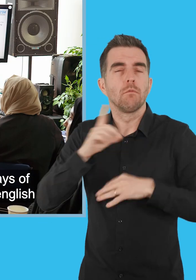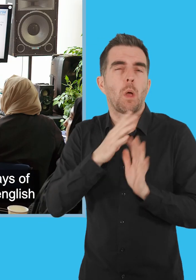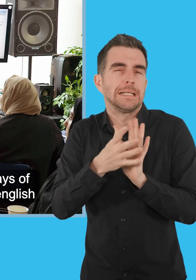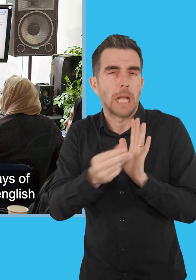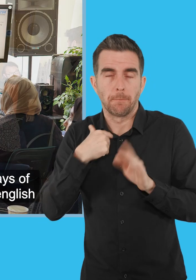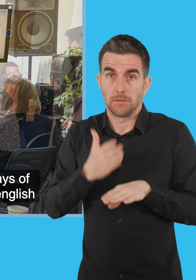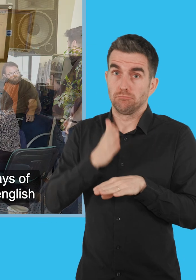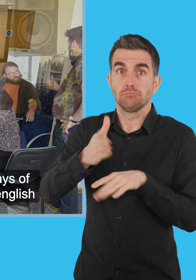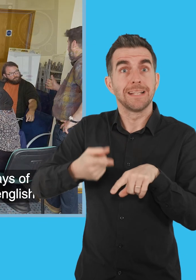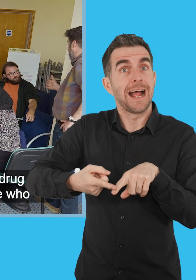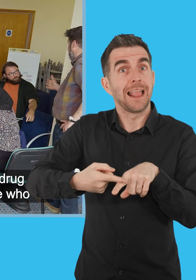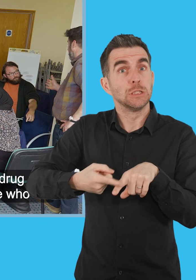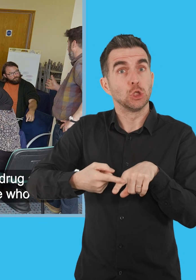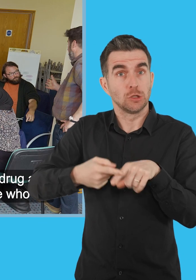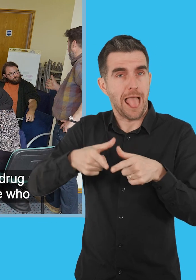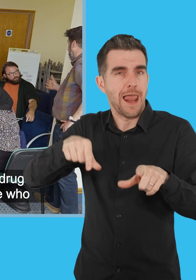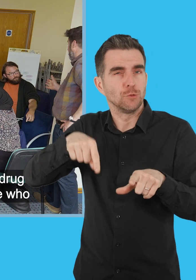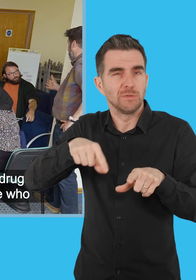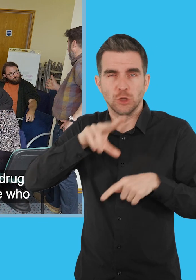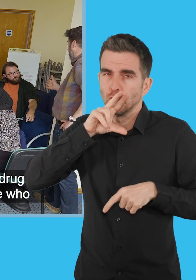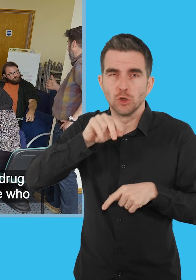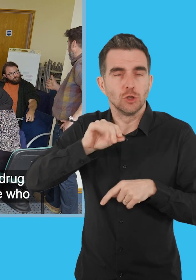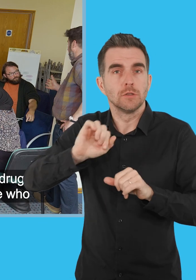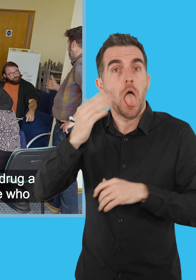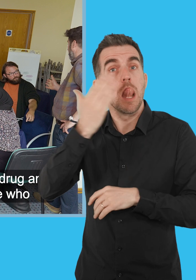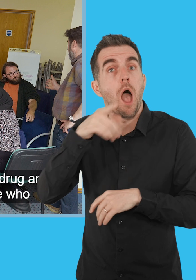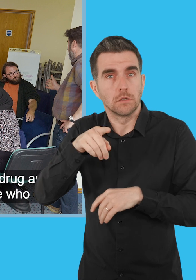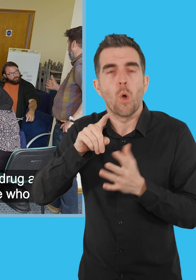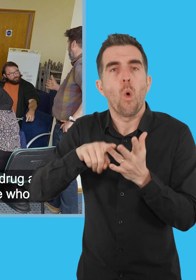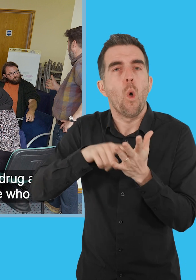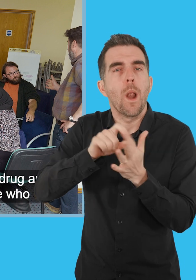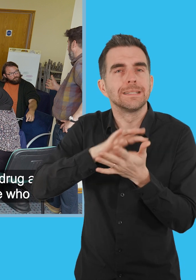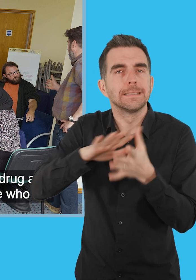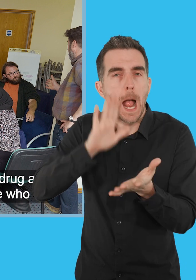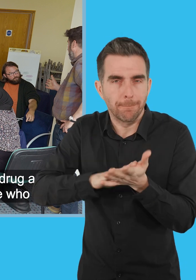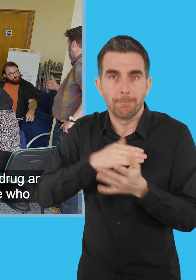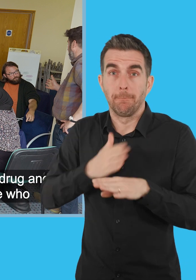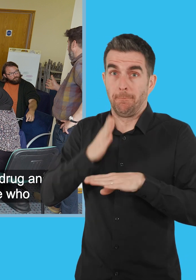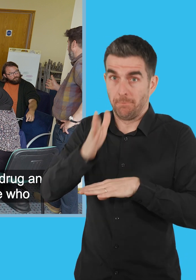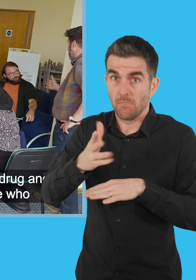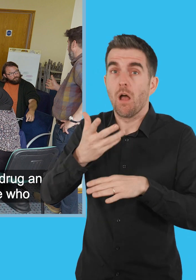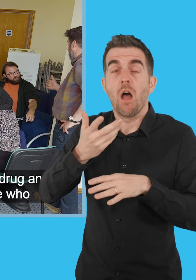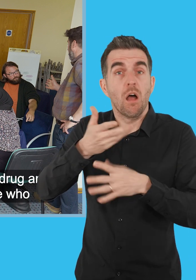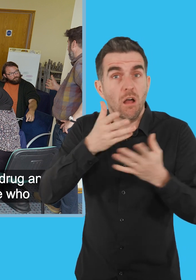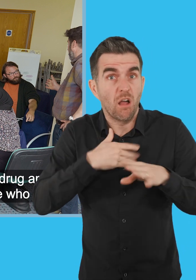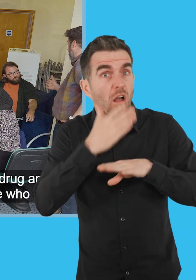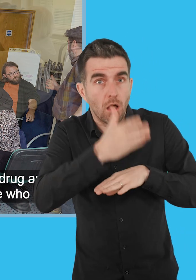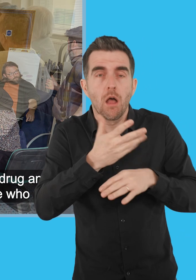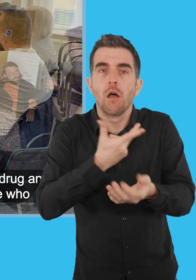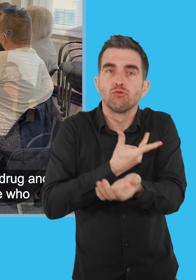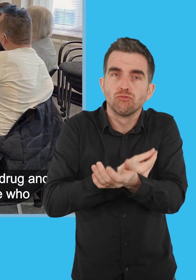So for example, we went to an English language class in Oldham and we also reached out to drug and alcohol service users in